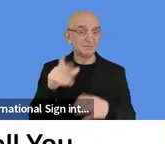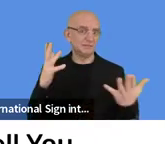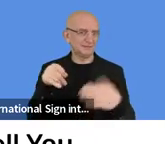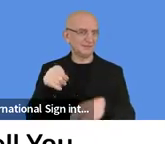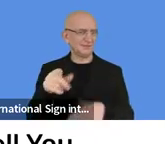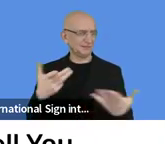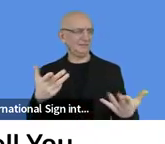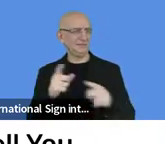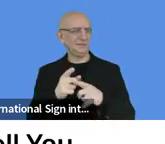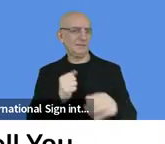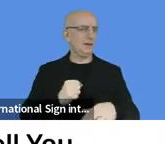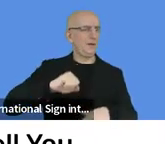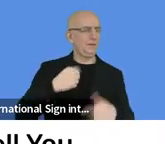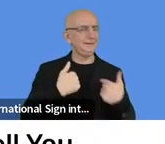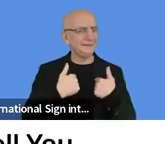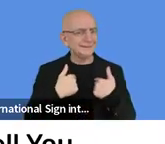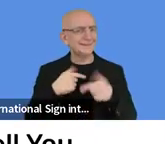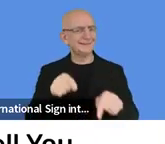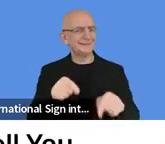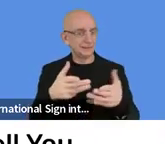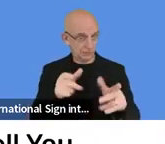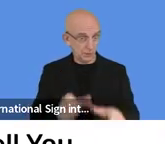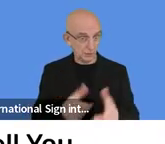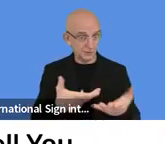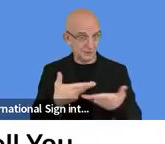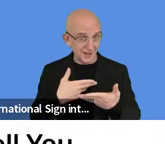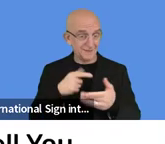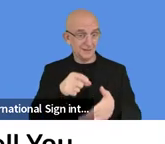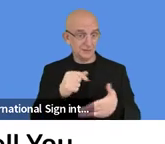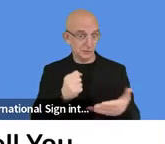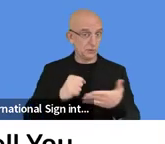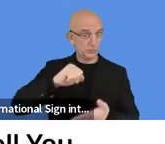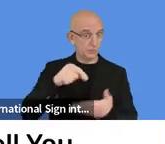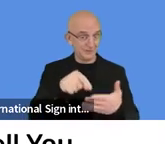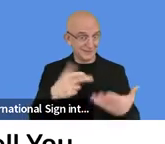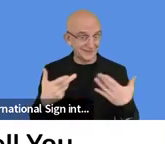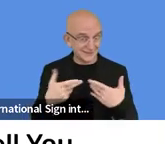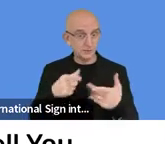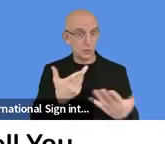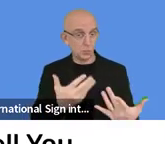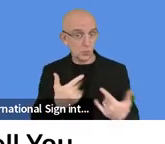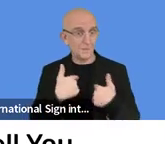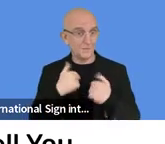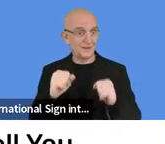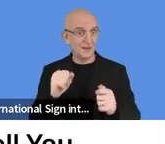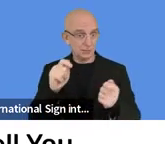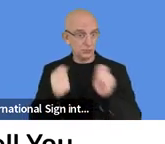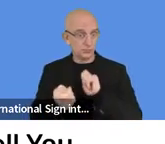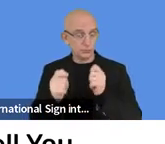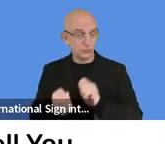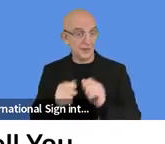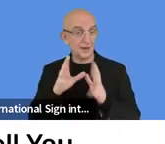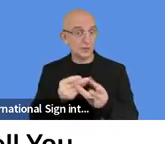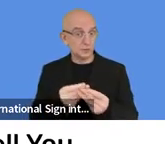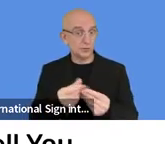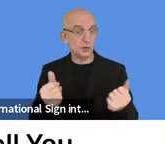A lot of executive team members don't have the time or energy or patience to sit down for a half a day workshop. What we could do instead for you